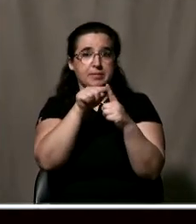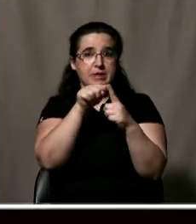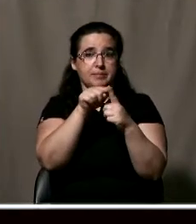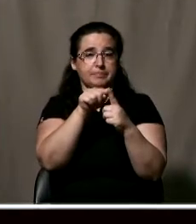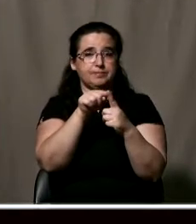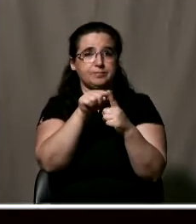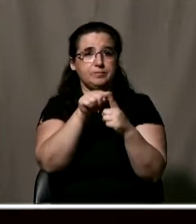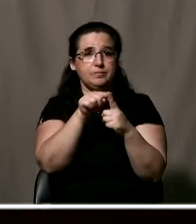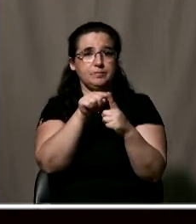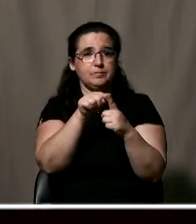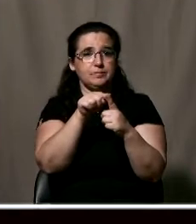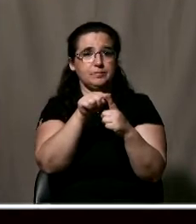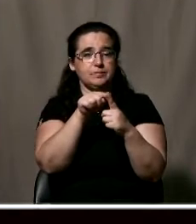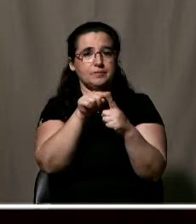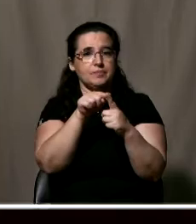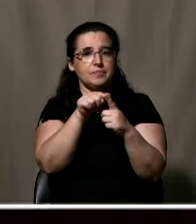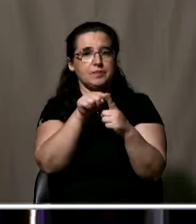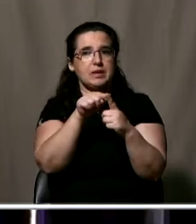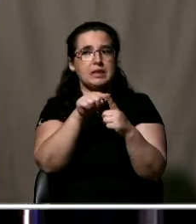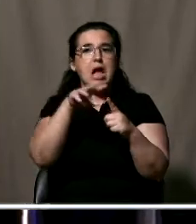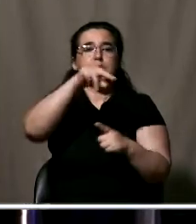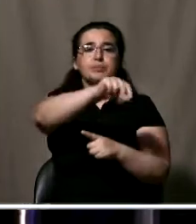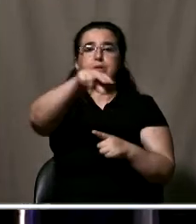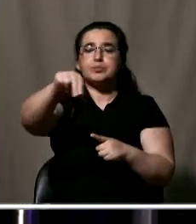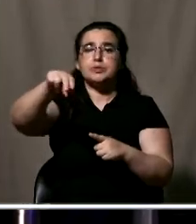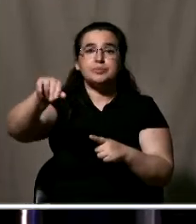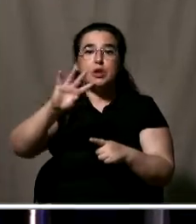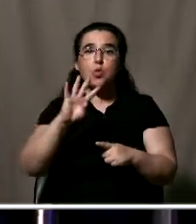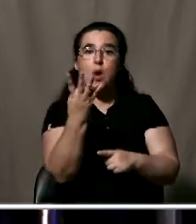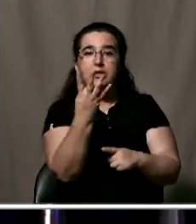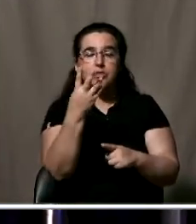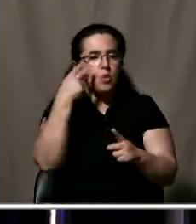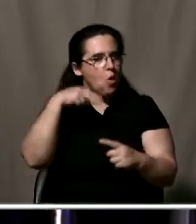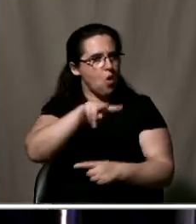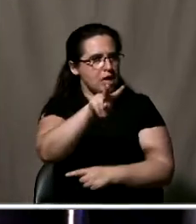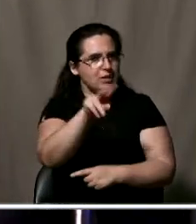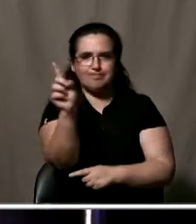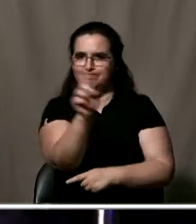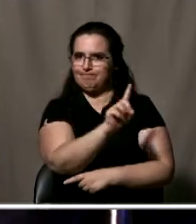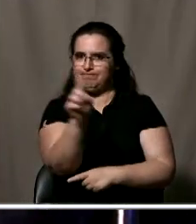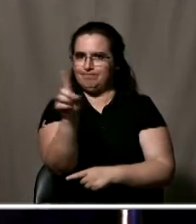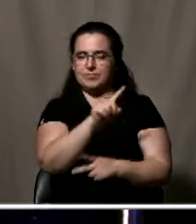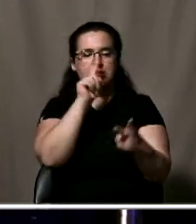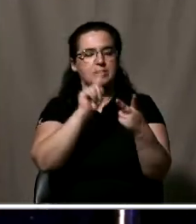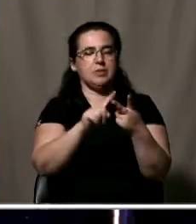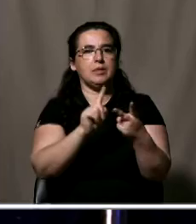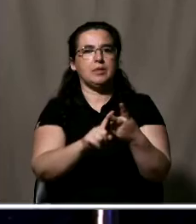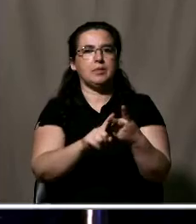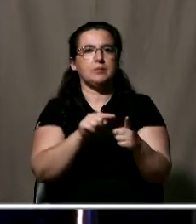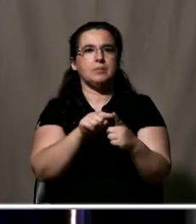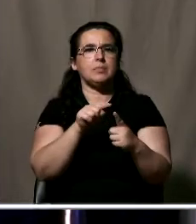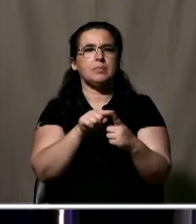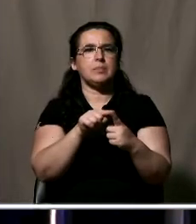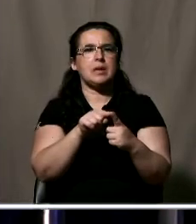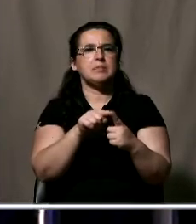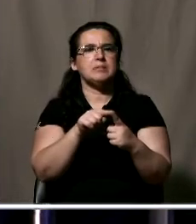four places not to look. Quatro locais onde não devemos olhar. Secondly, depois, a segunda what parte, does it mean to look